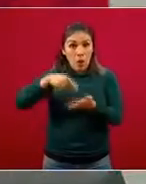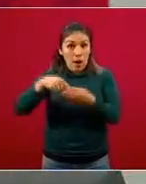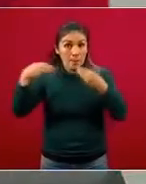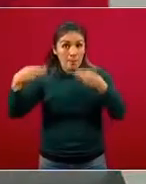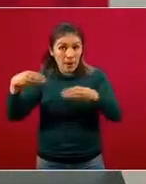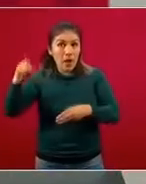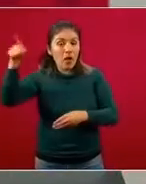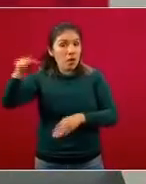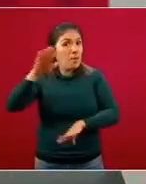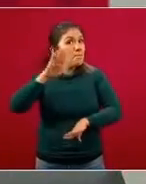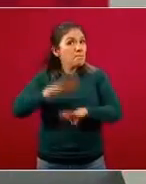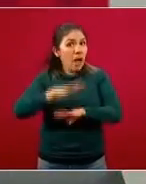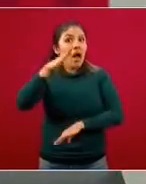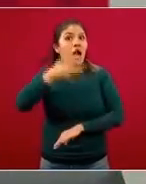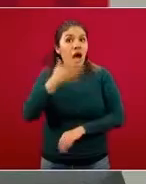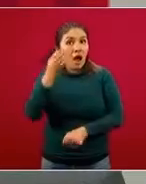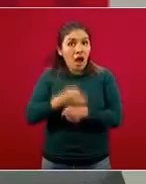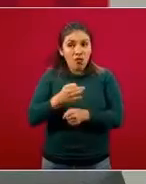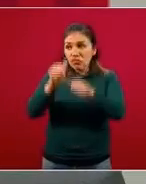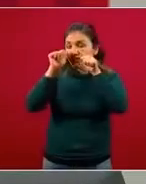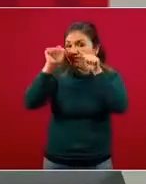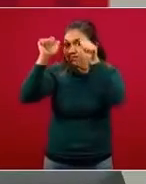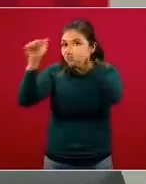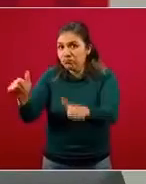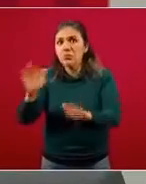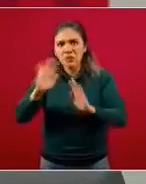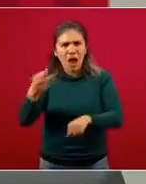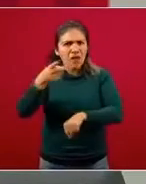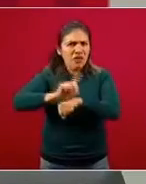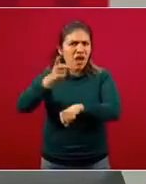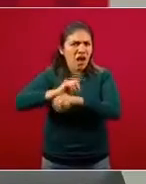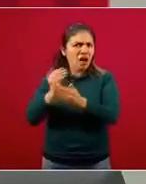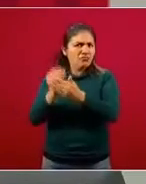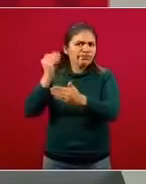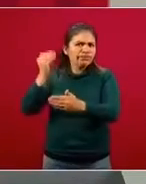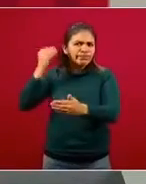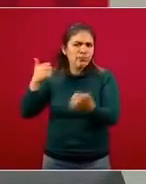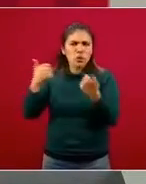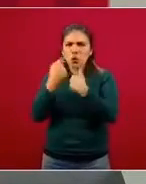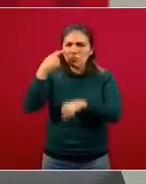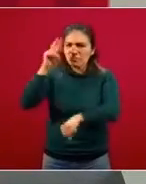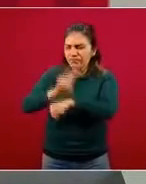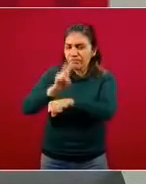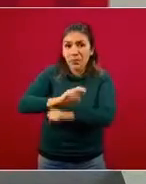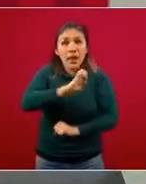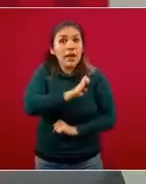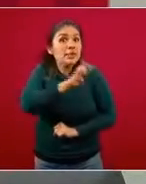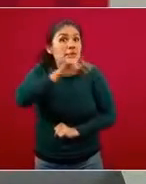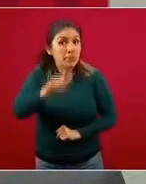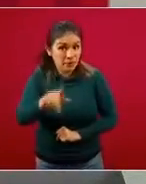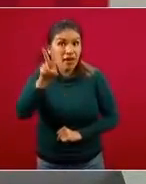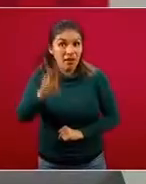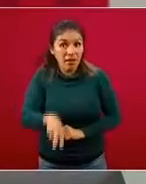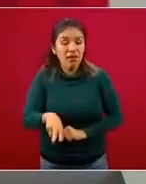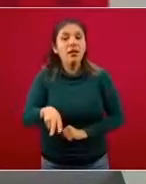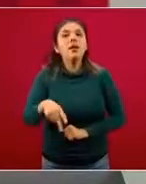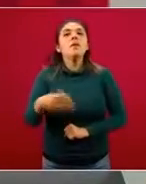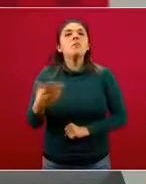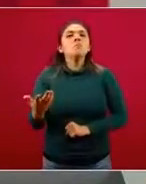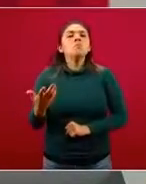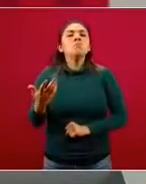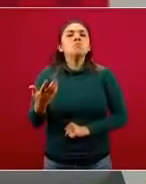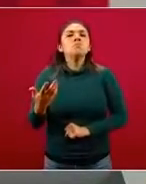that we leave no stone unturned, there is a place where you can get testing, and we're having a